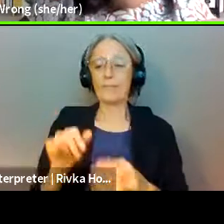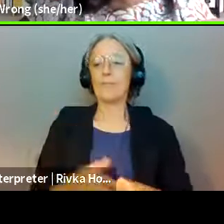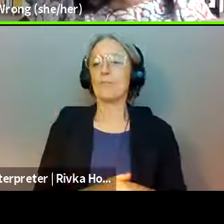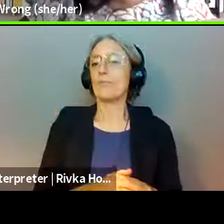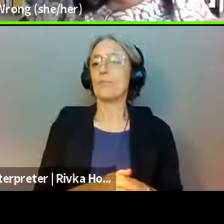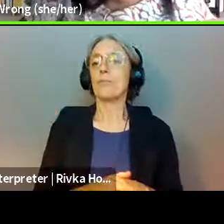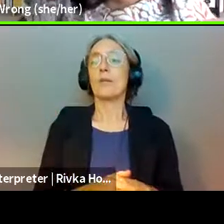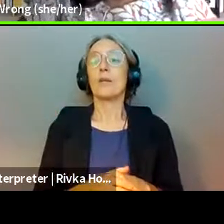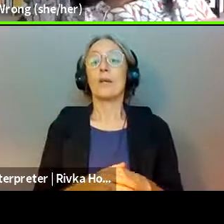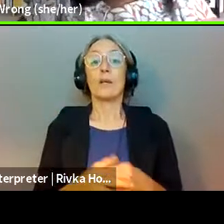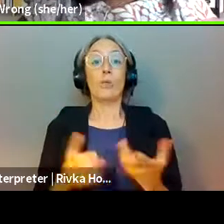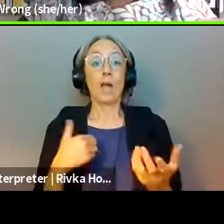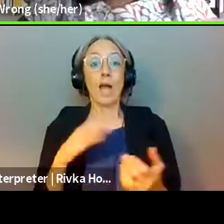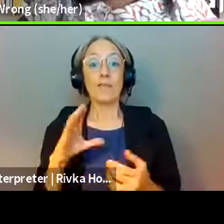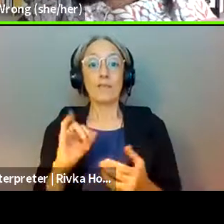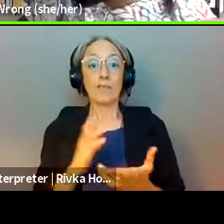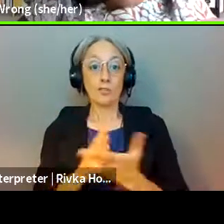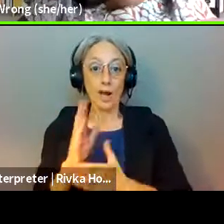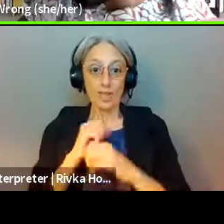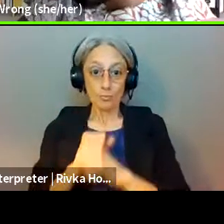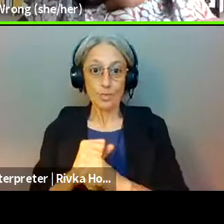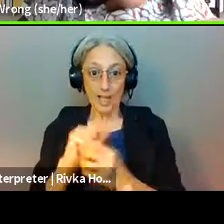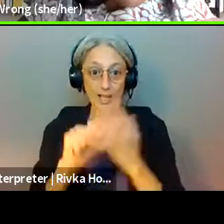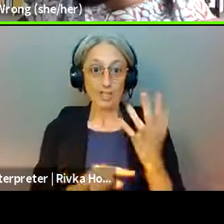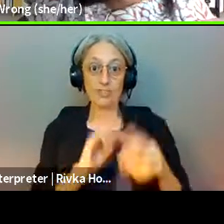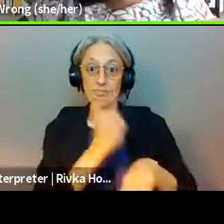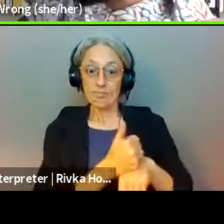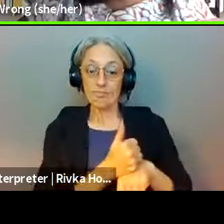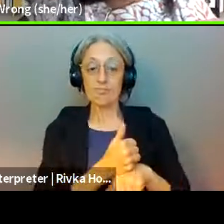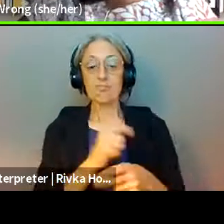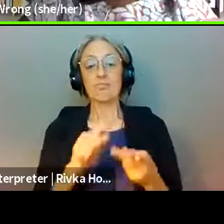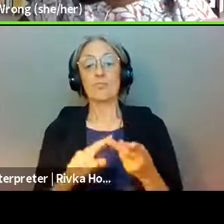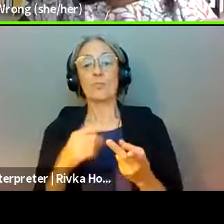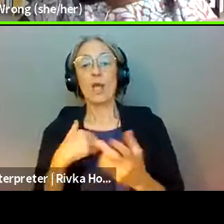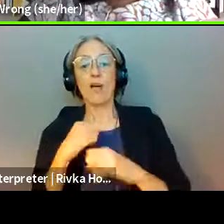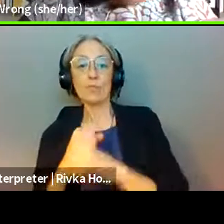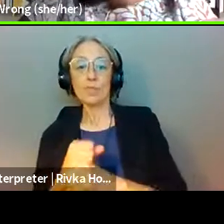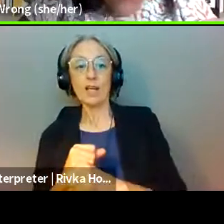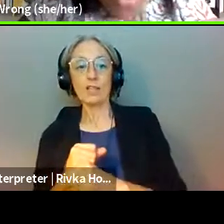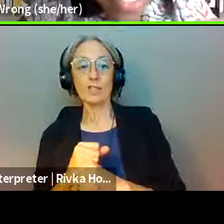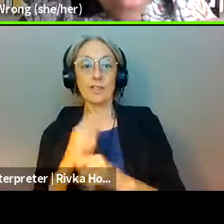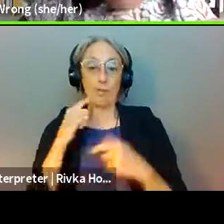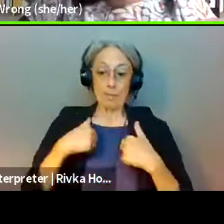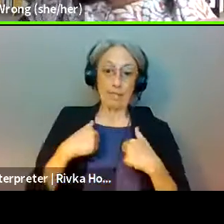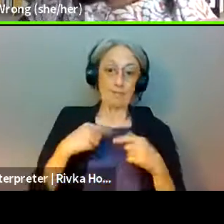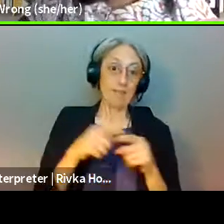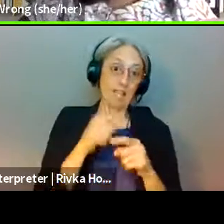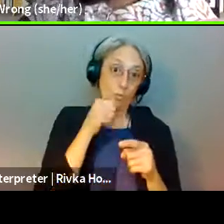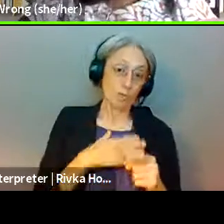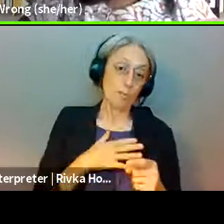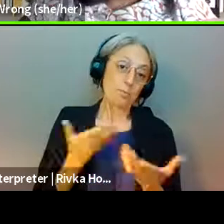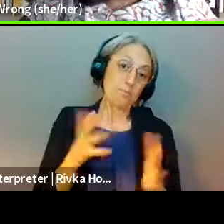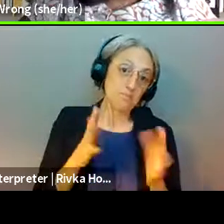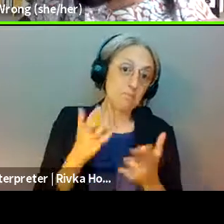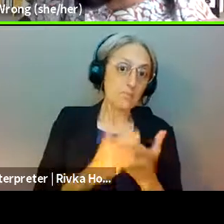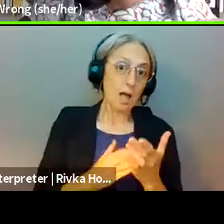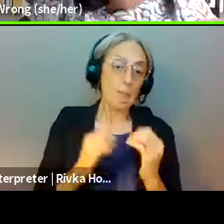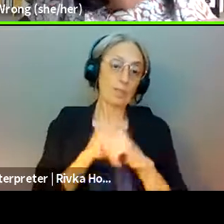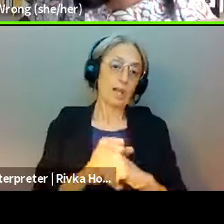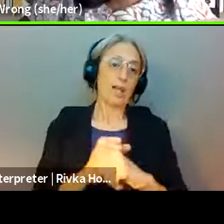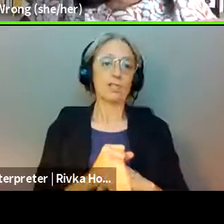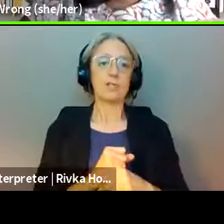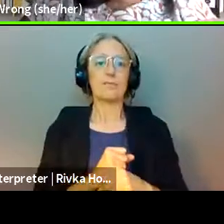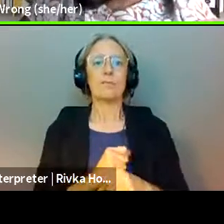rights protections, and on some level protections for me as a woman, right? So we have the